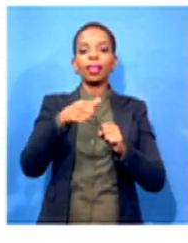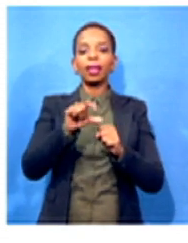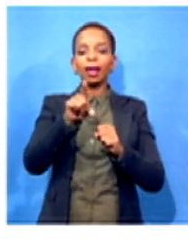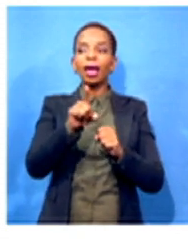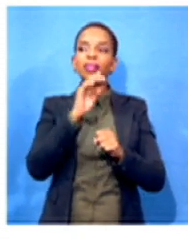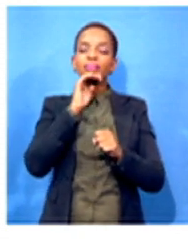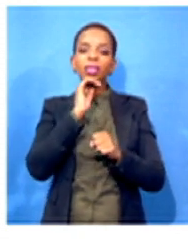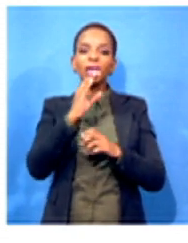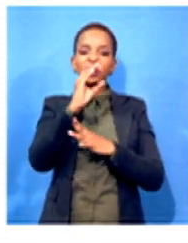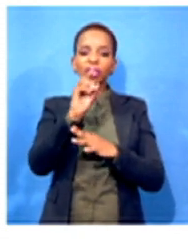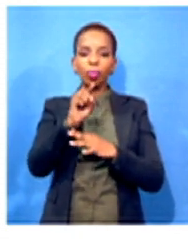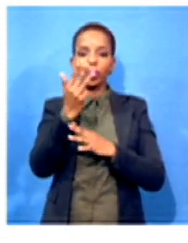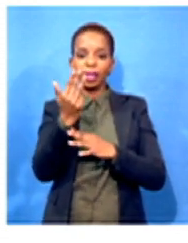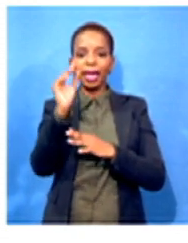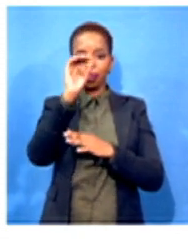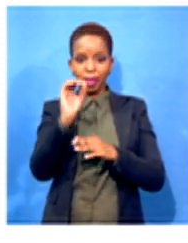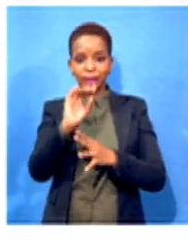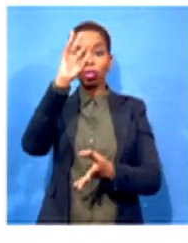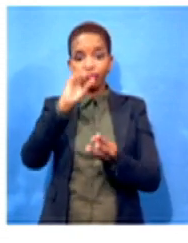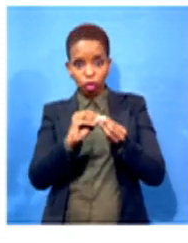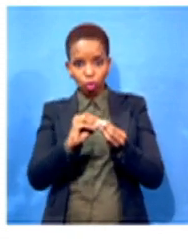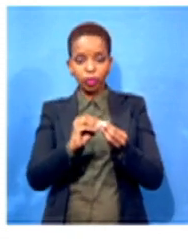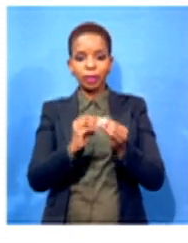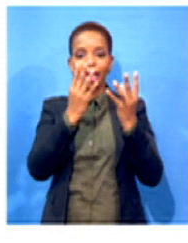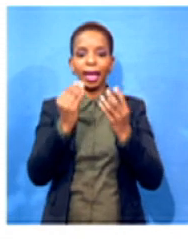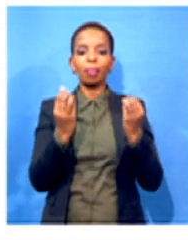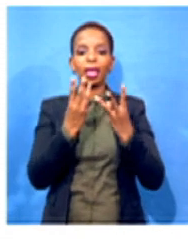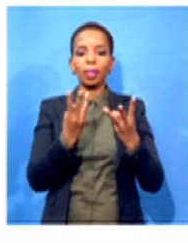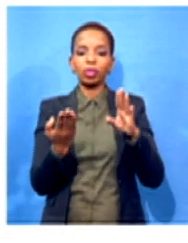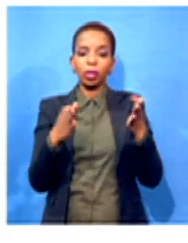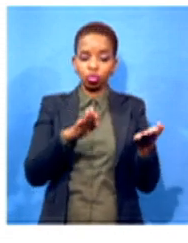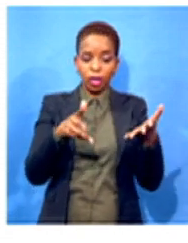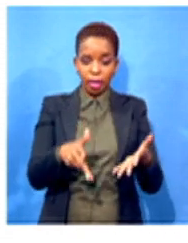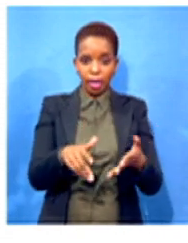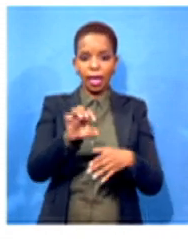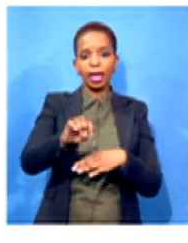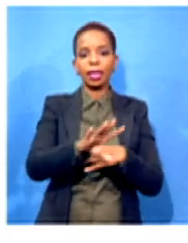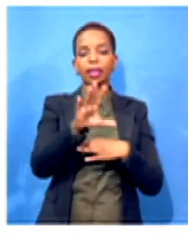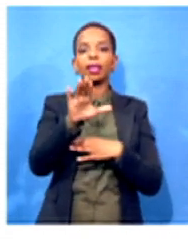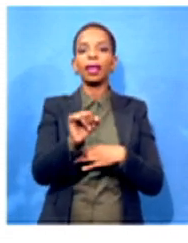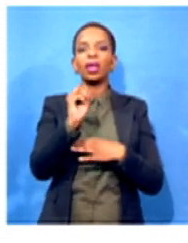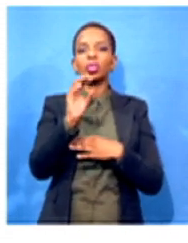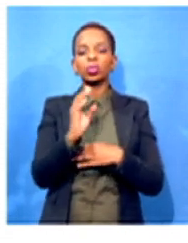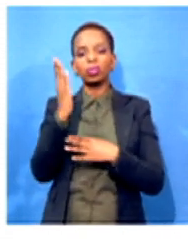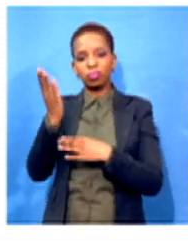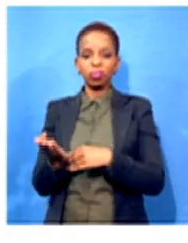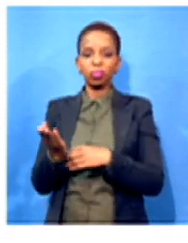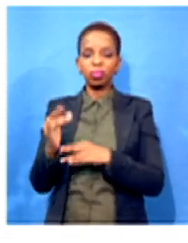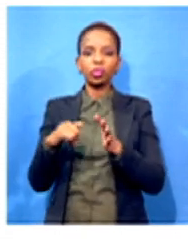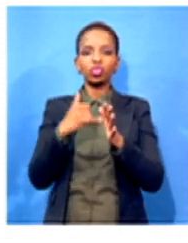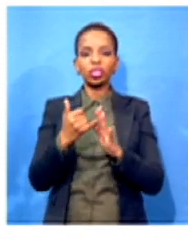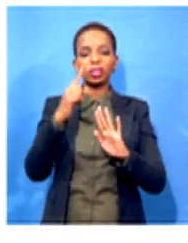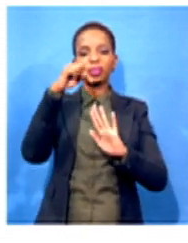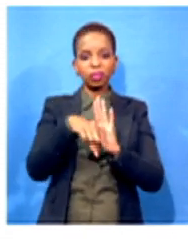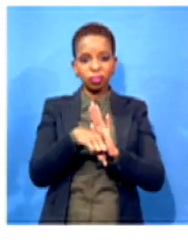constitute 0.9% of the total number of deaths that we've seen overall. So this is simply the breakdown